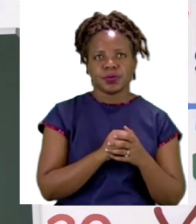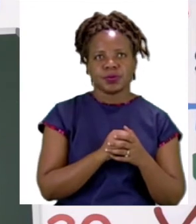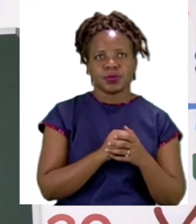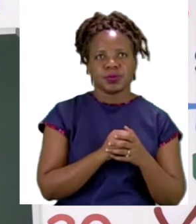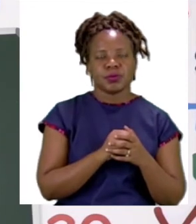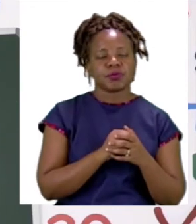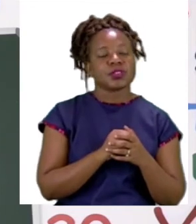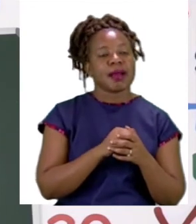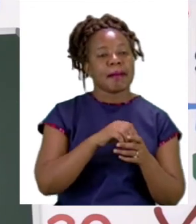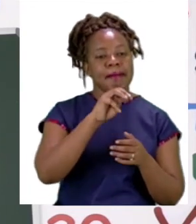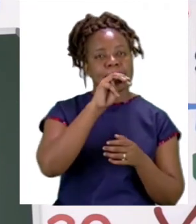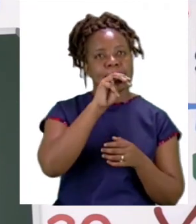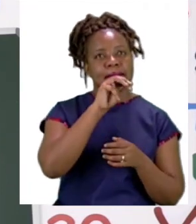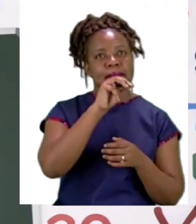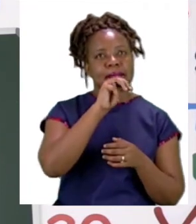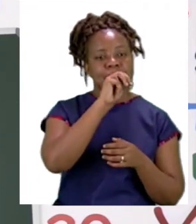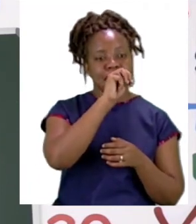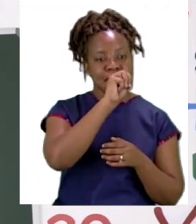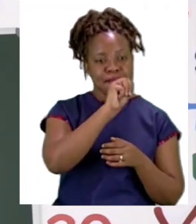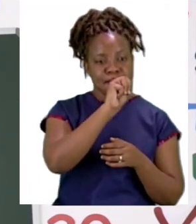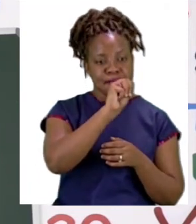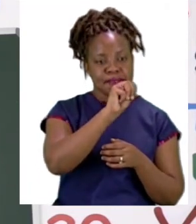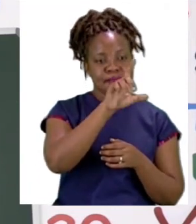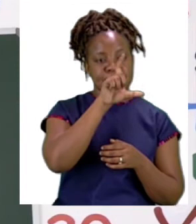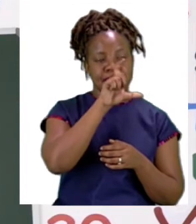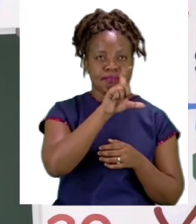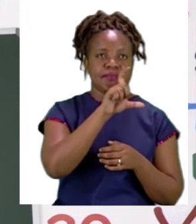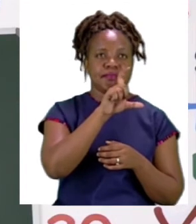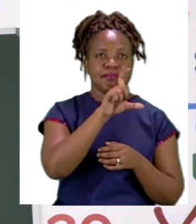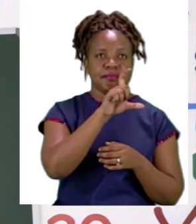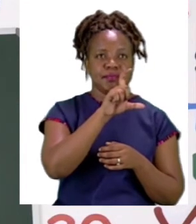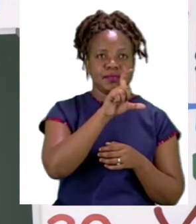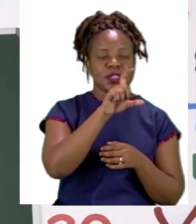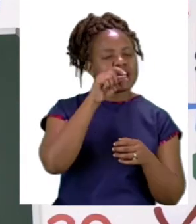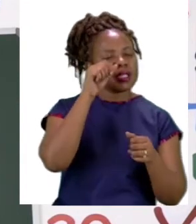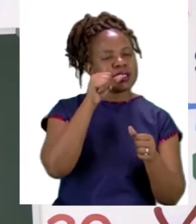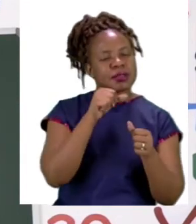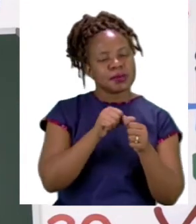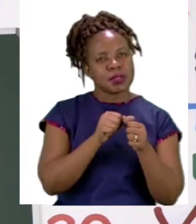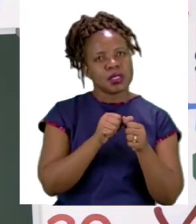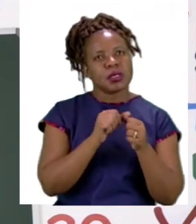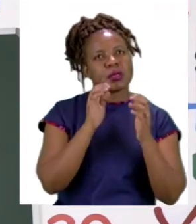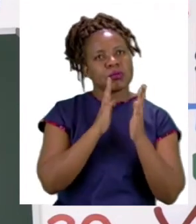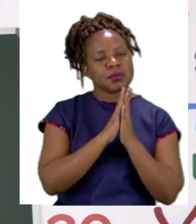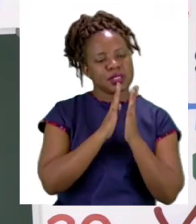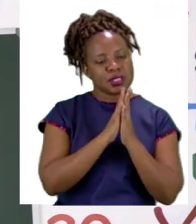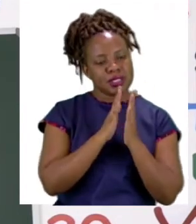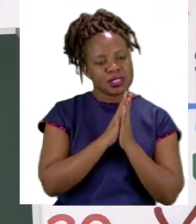letter M is the first thing that you need to remember. It is part of your vocabulary and it is also part